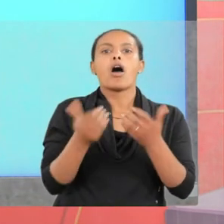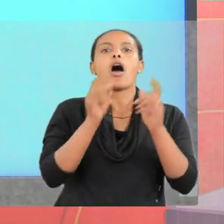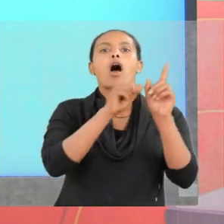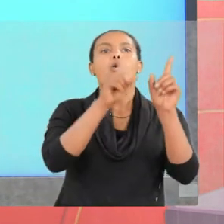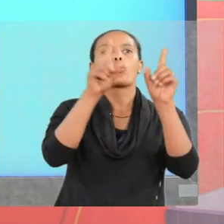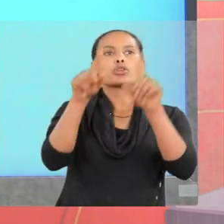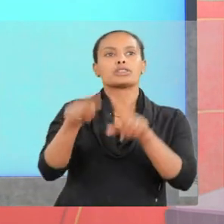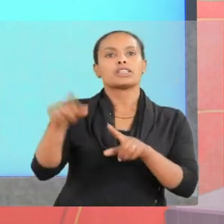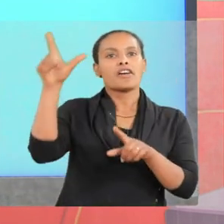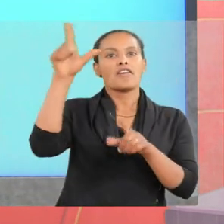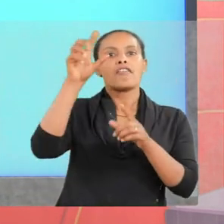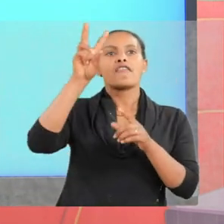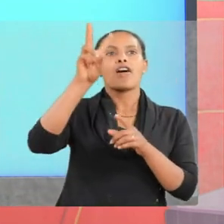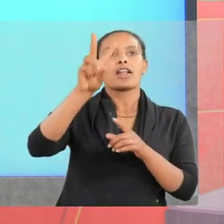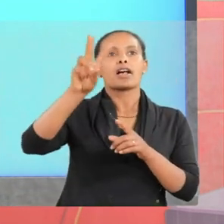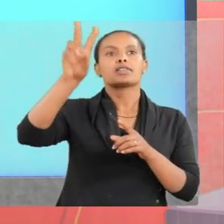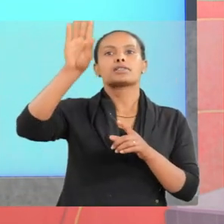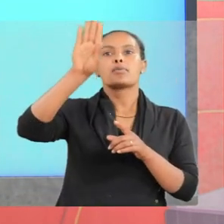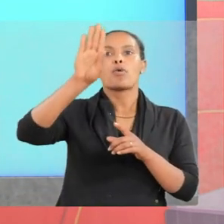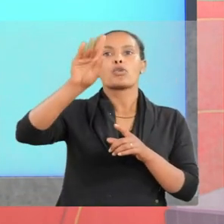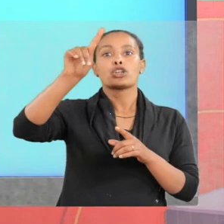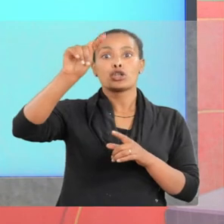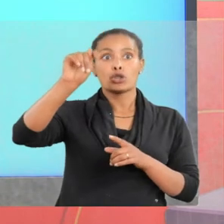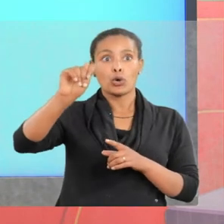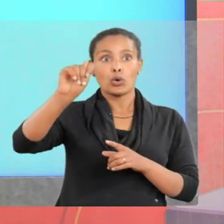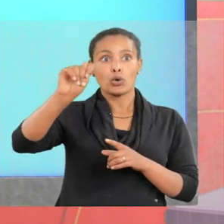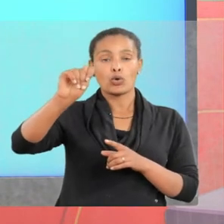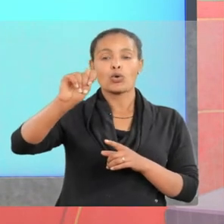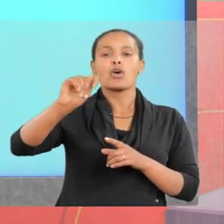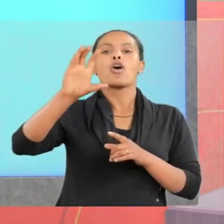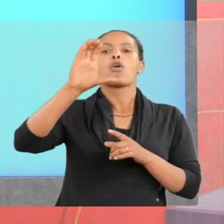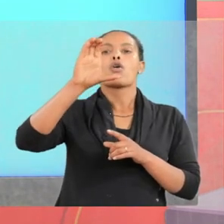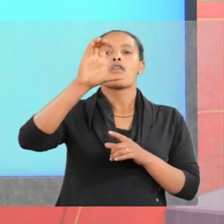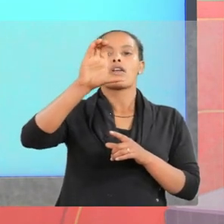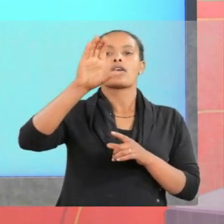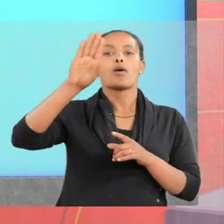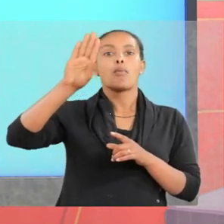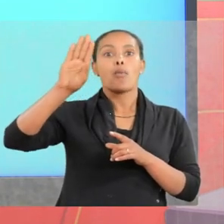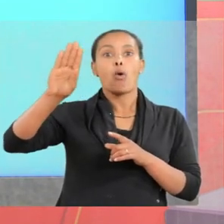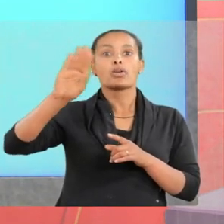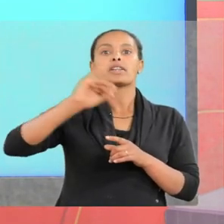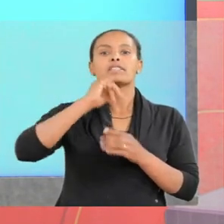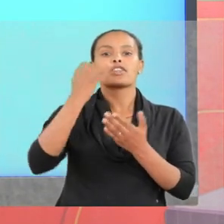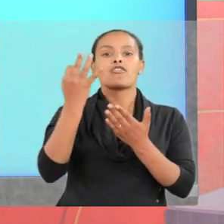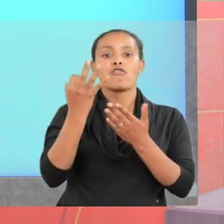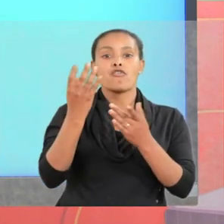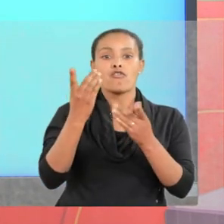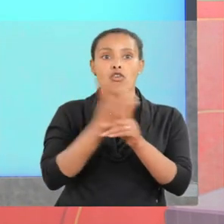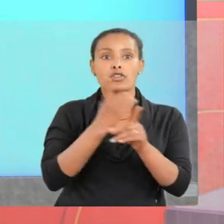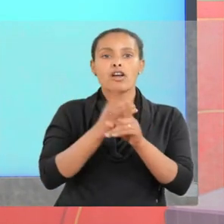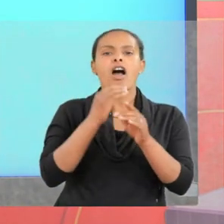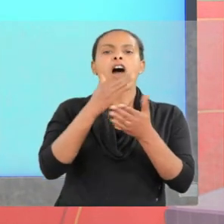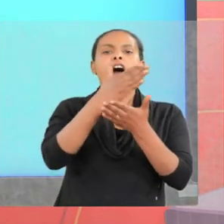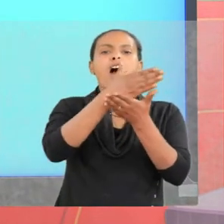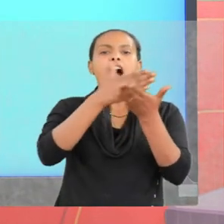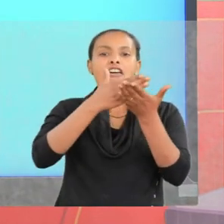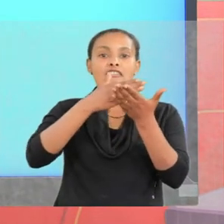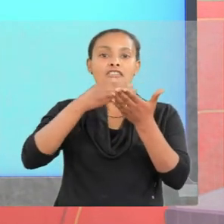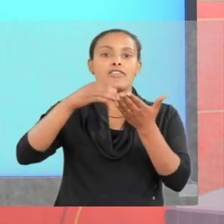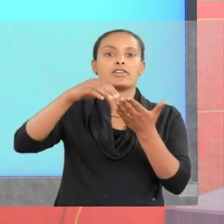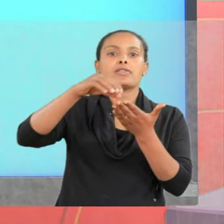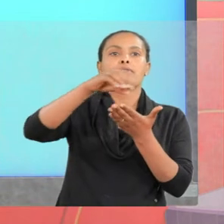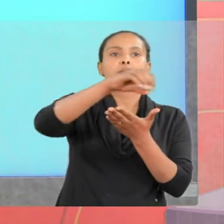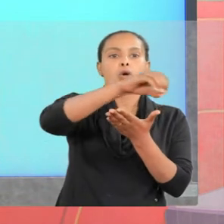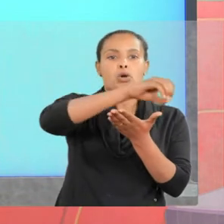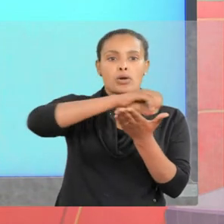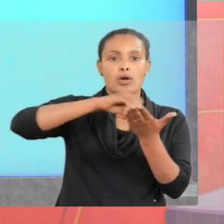According to valence bond theory, a covalent bond is formed when half-filled orbitals of one